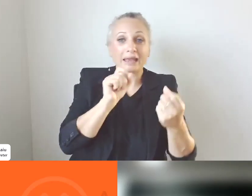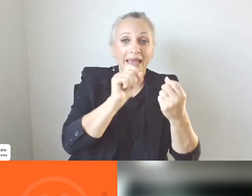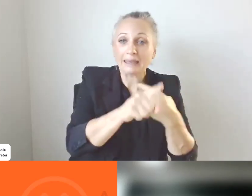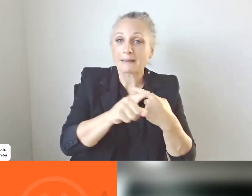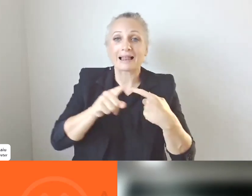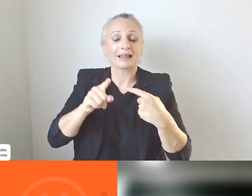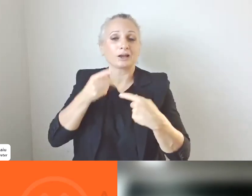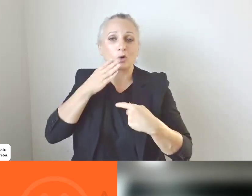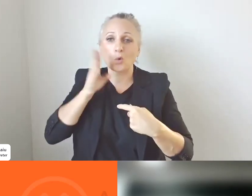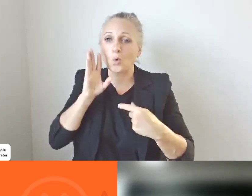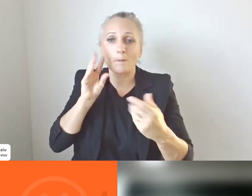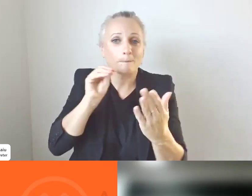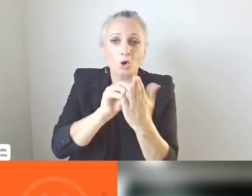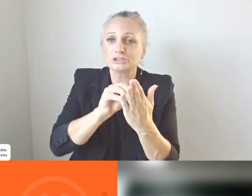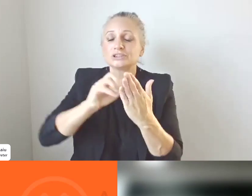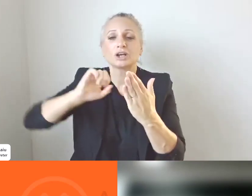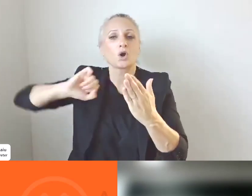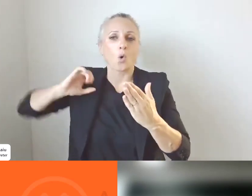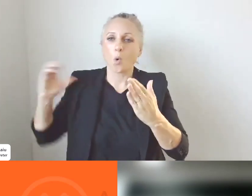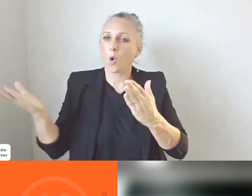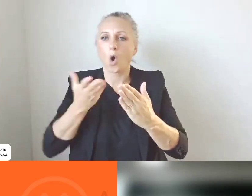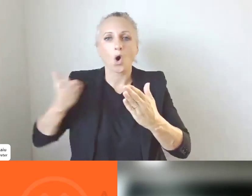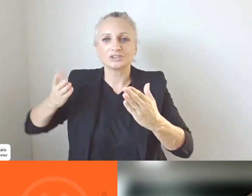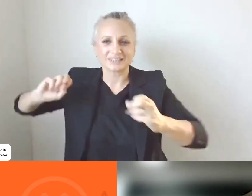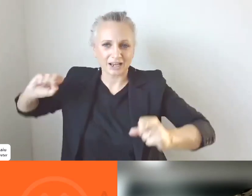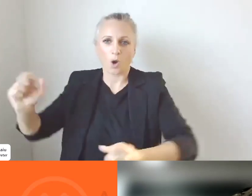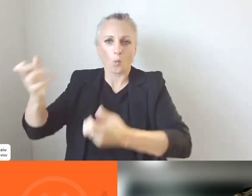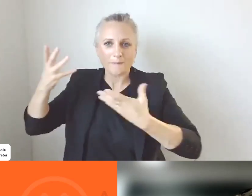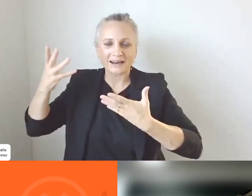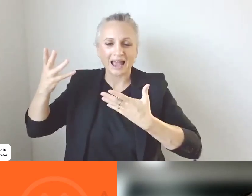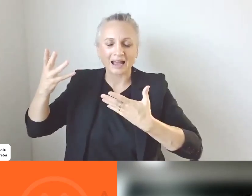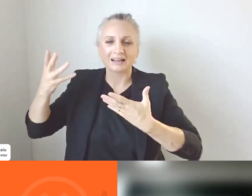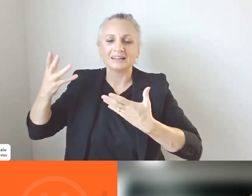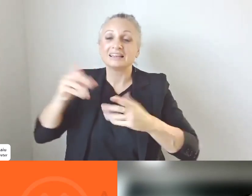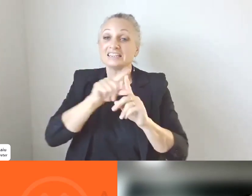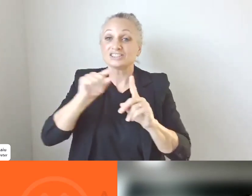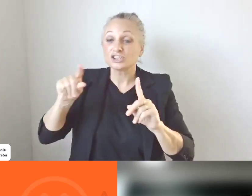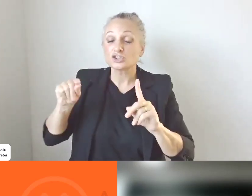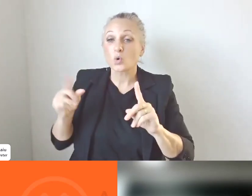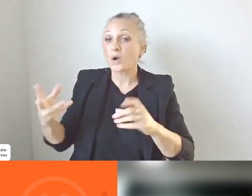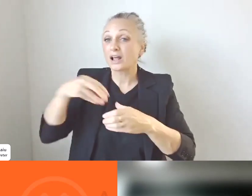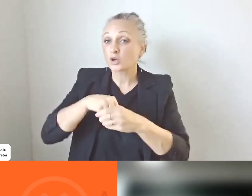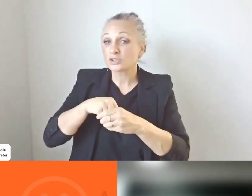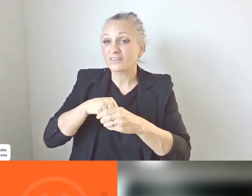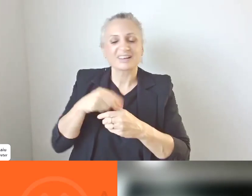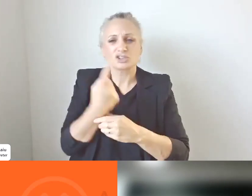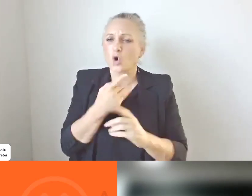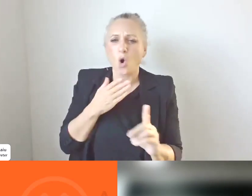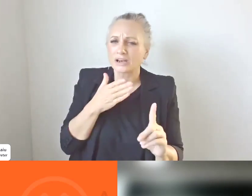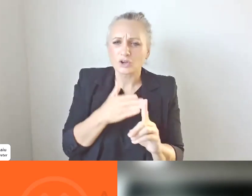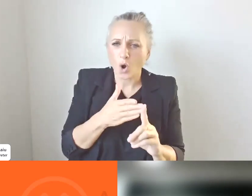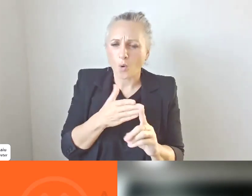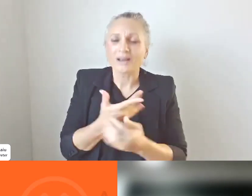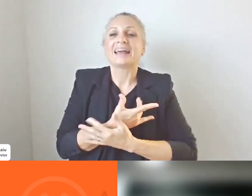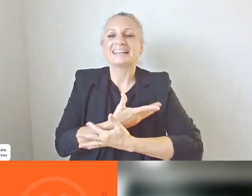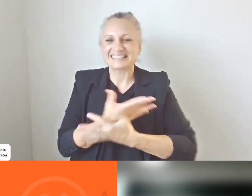like this. And digital inclusion isn't just a goal, it's our collective responsibility. So I thought I'd just leave